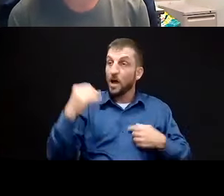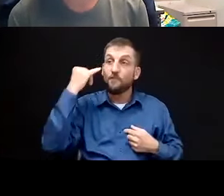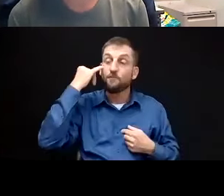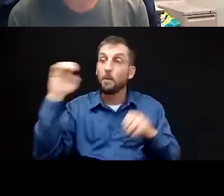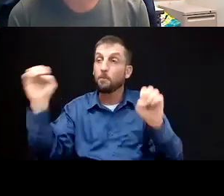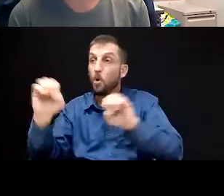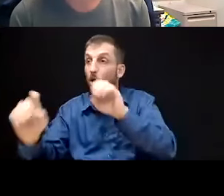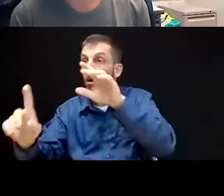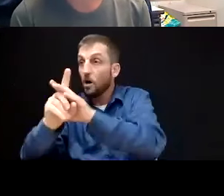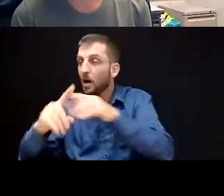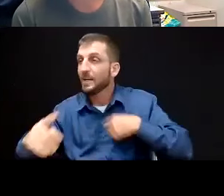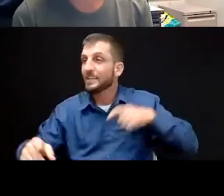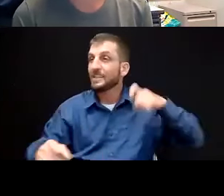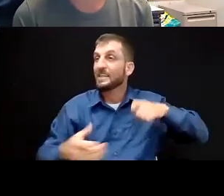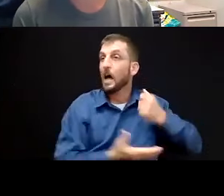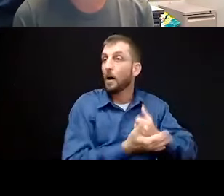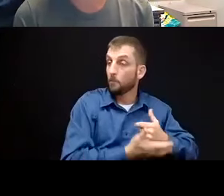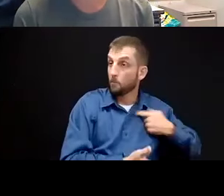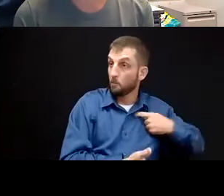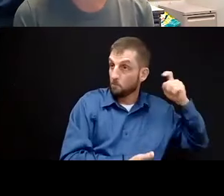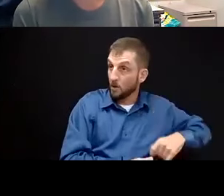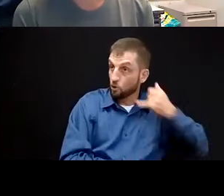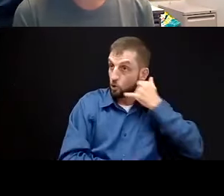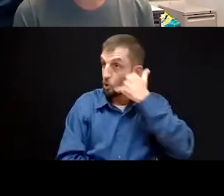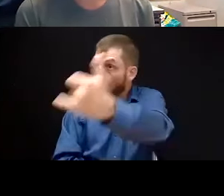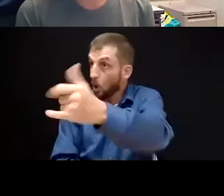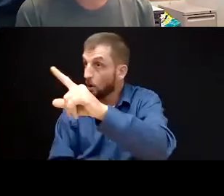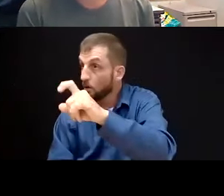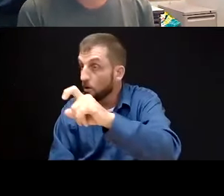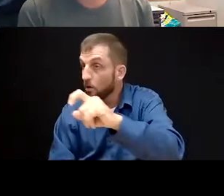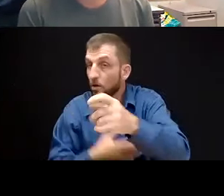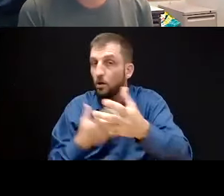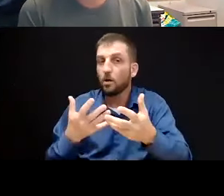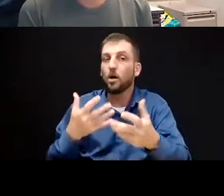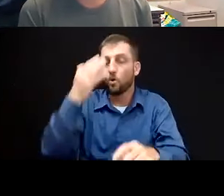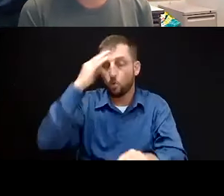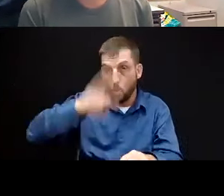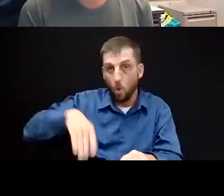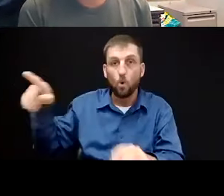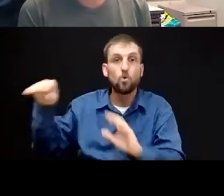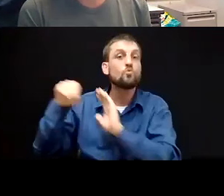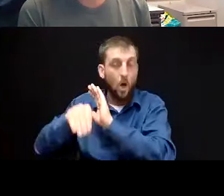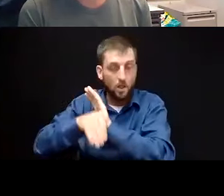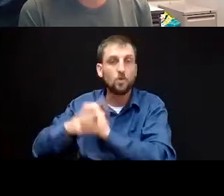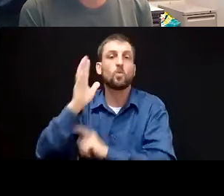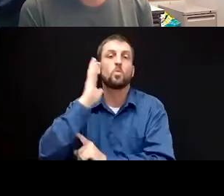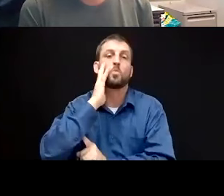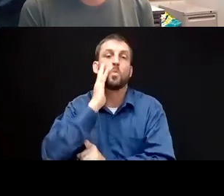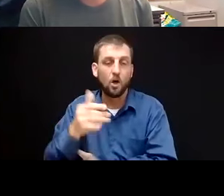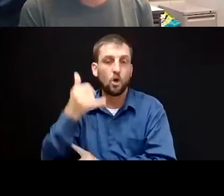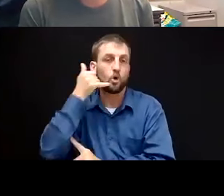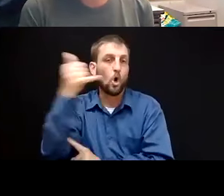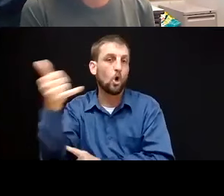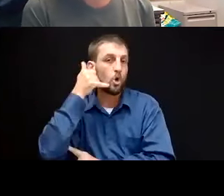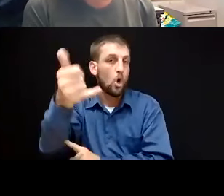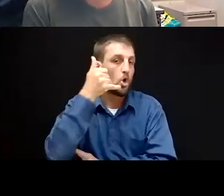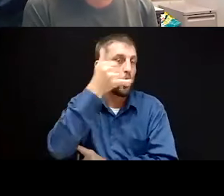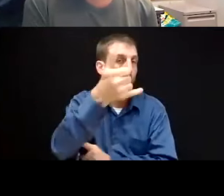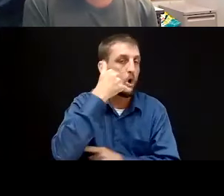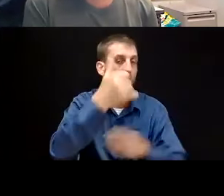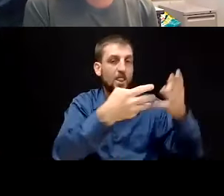that there's an emergency? I do know that New Orleans will call out their call list in the beginning of